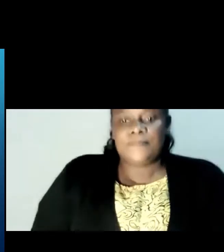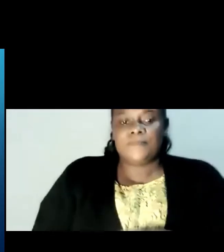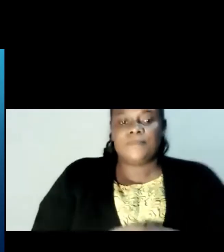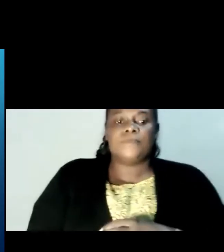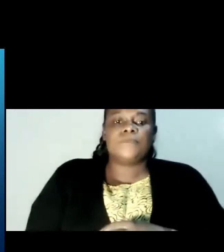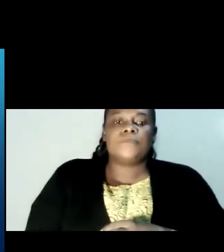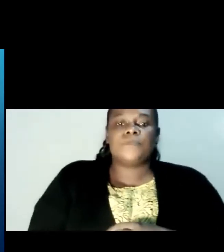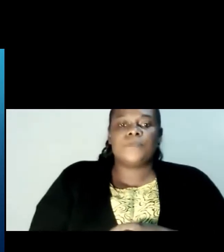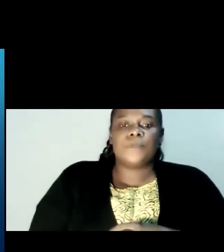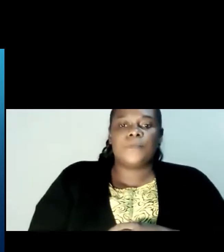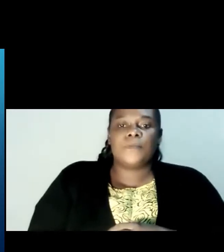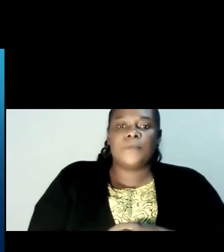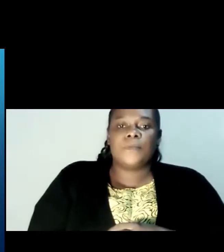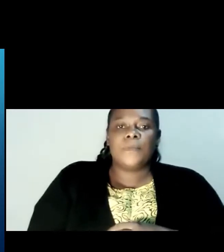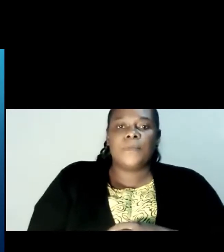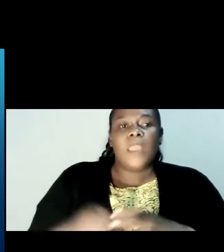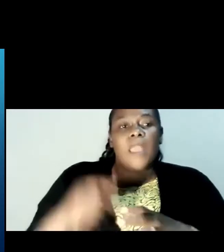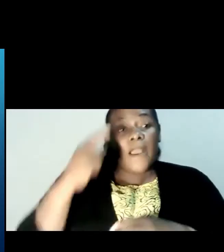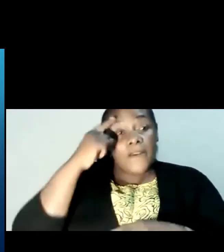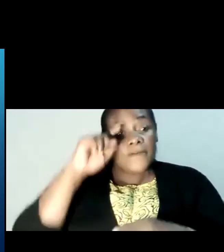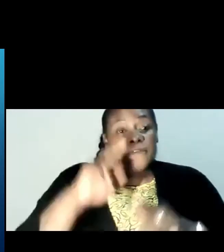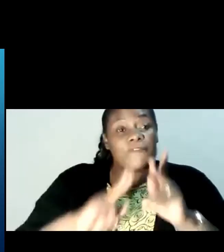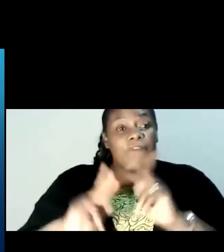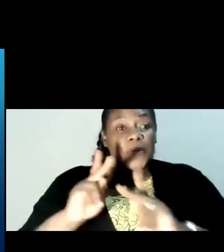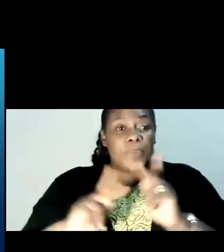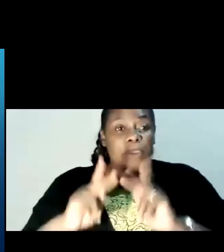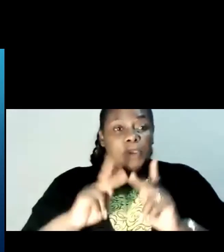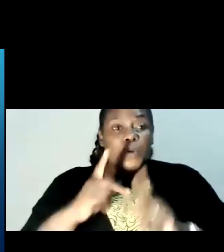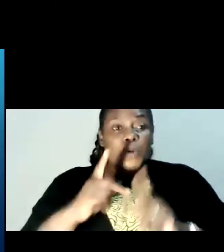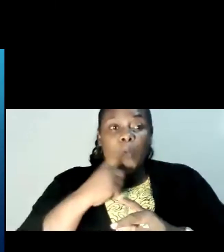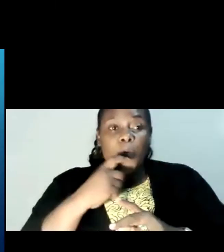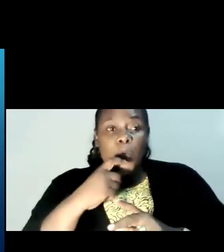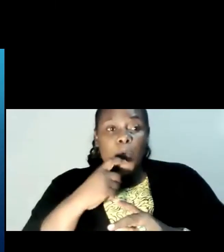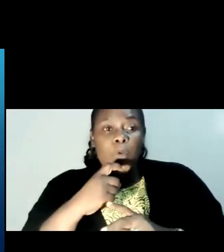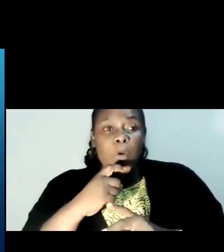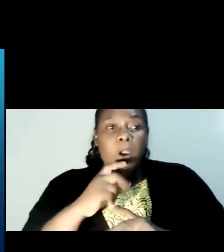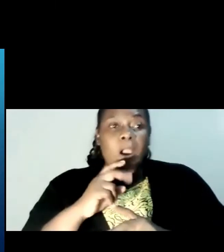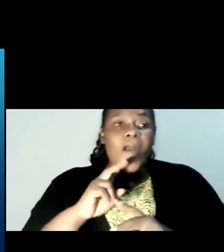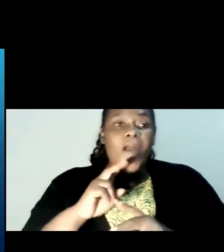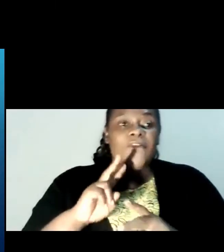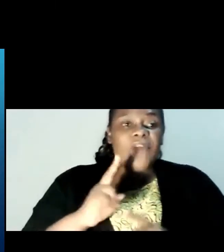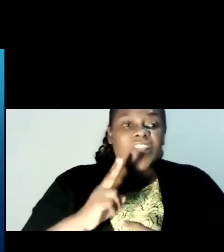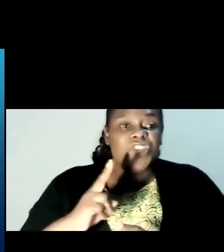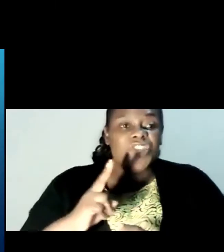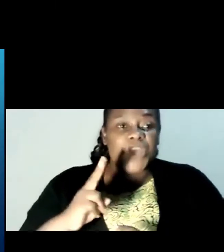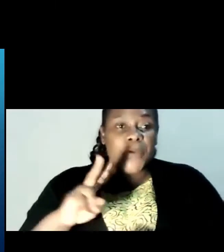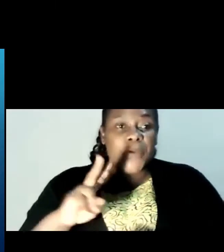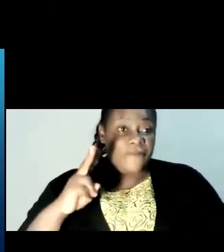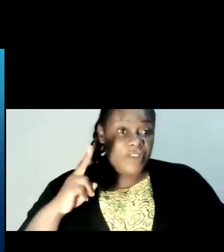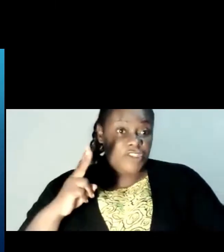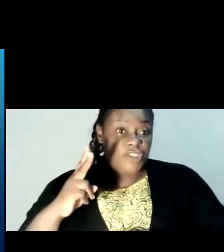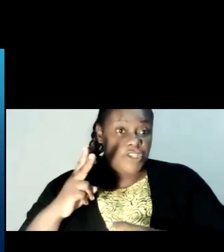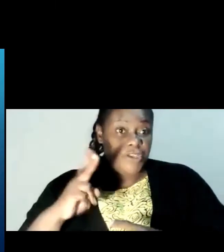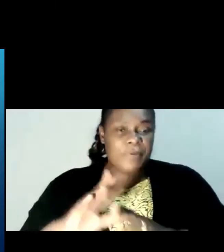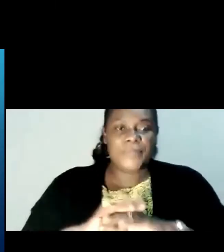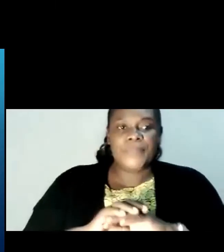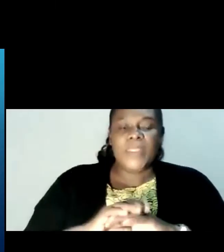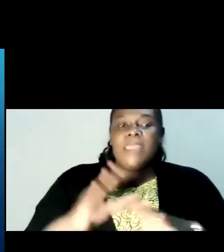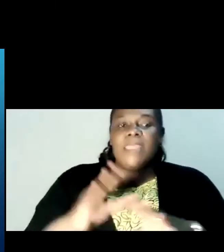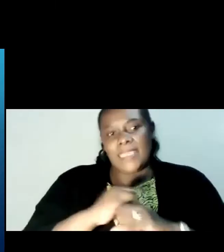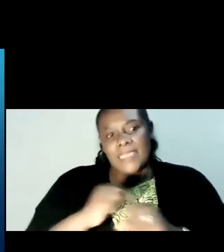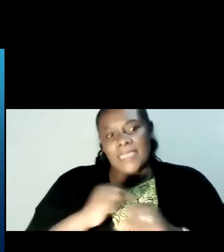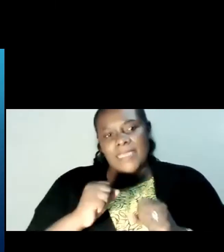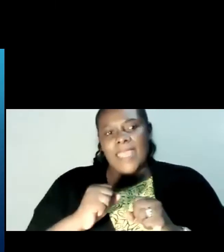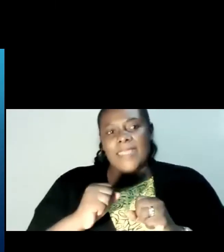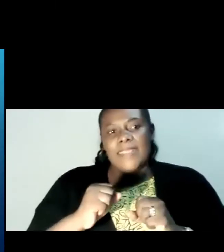who are vegetarian, they can get their proteins through things like beans, peas, nuts,